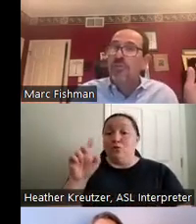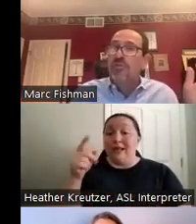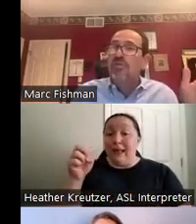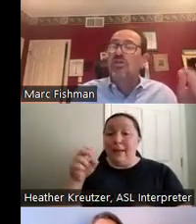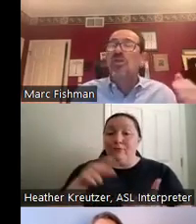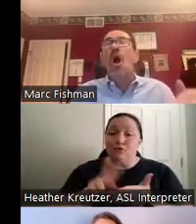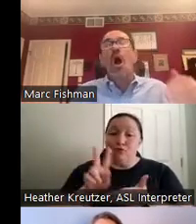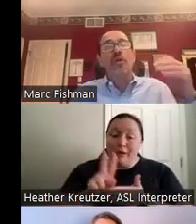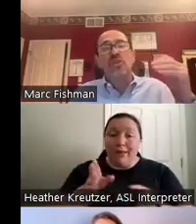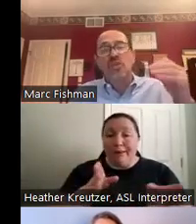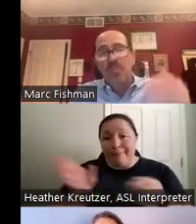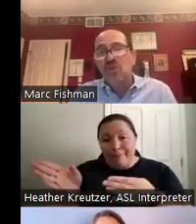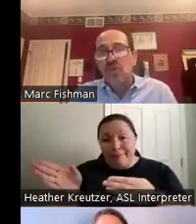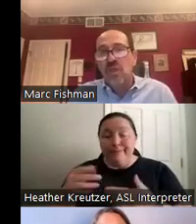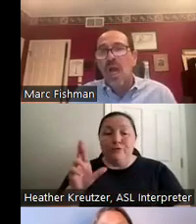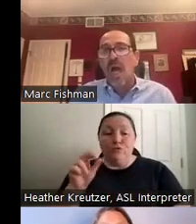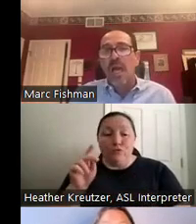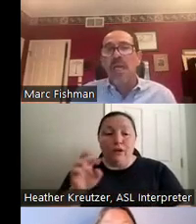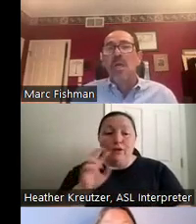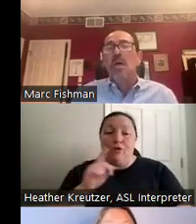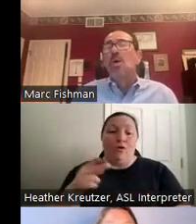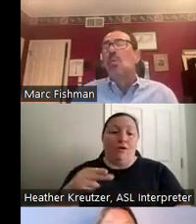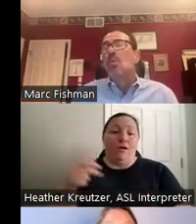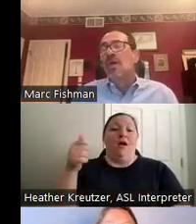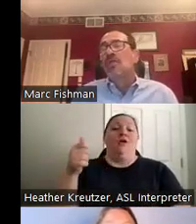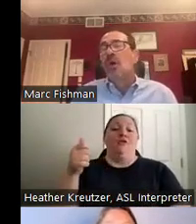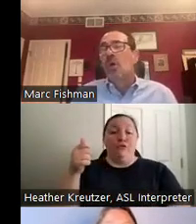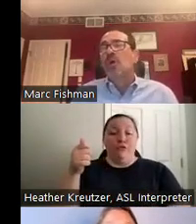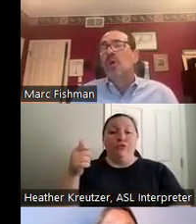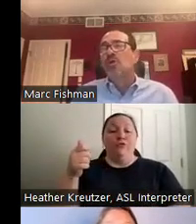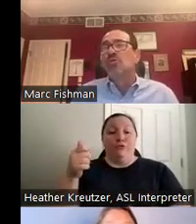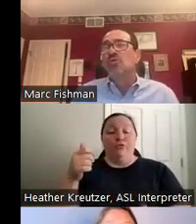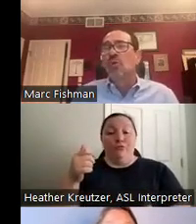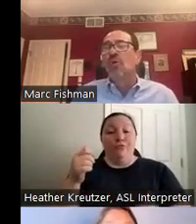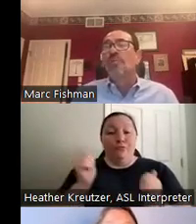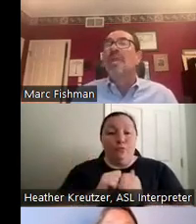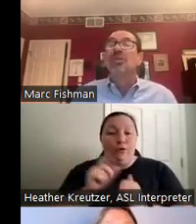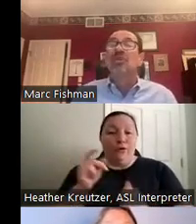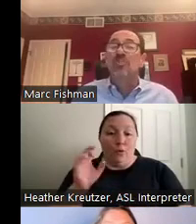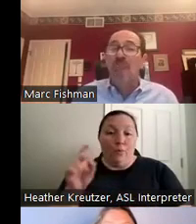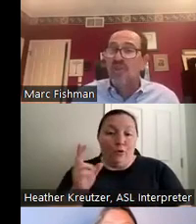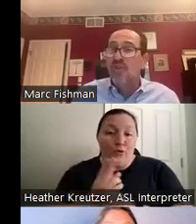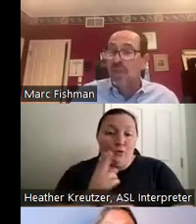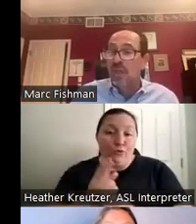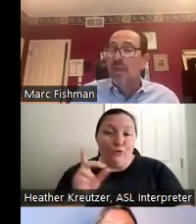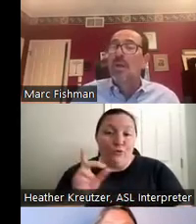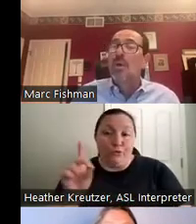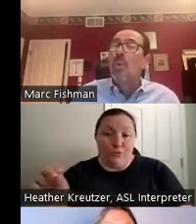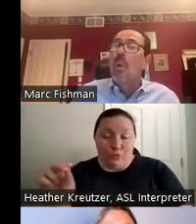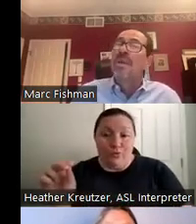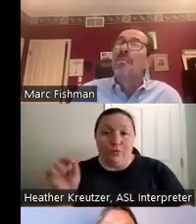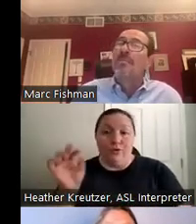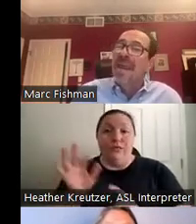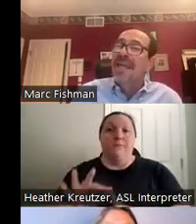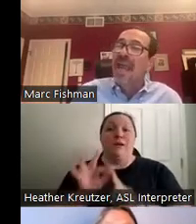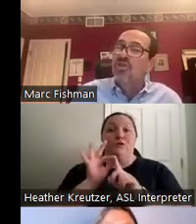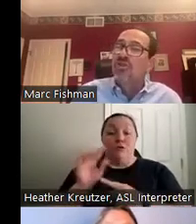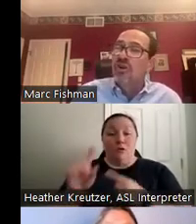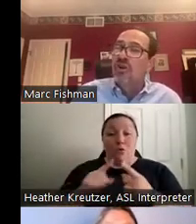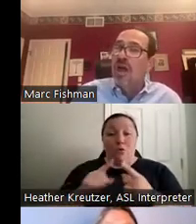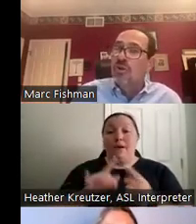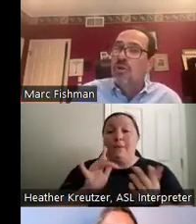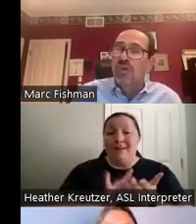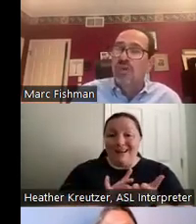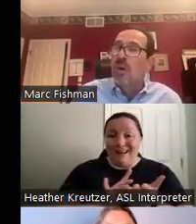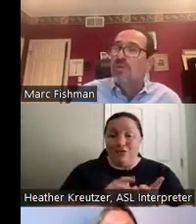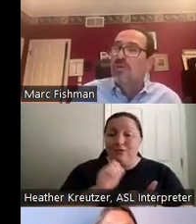in all substances, are especially high with opioid use disorder, especially when